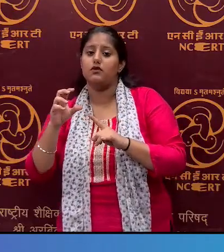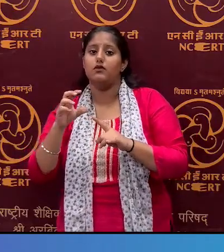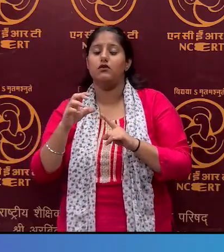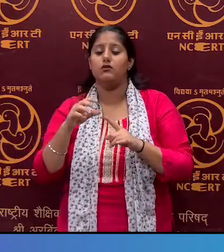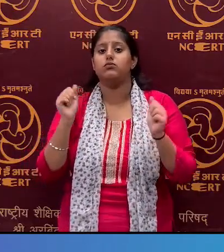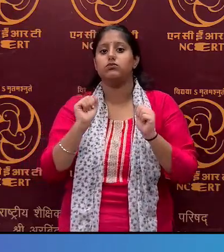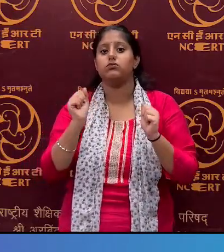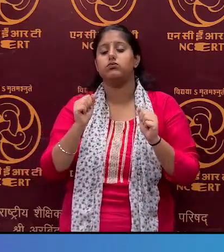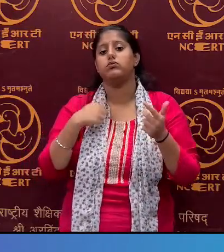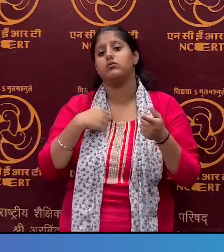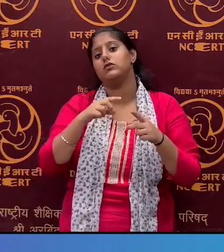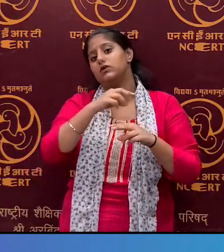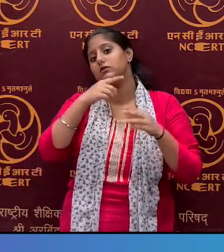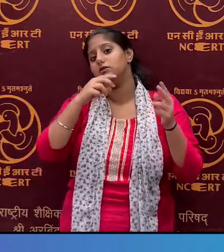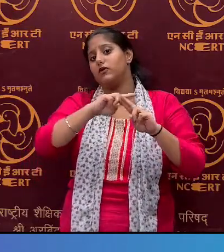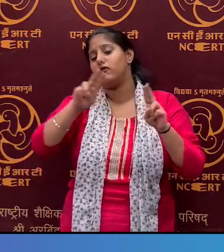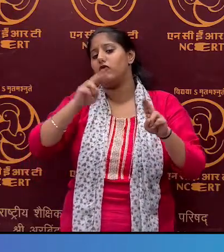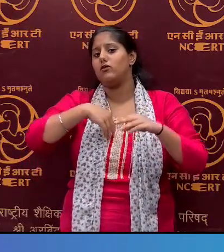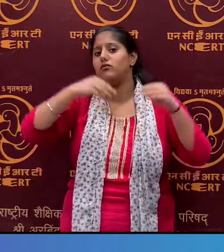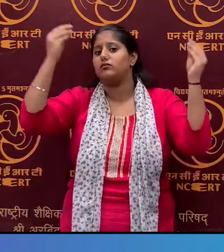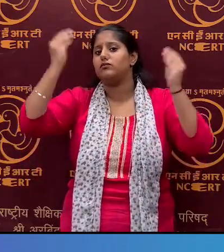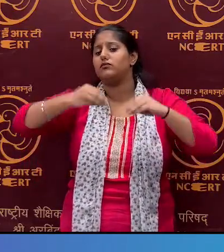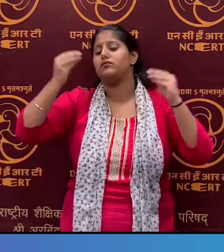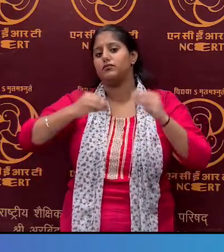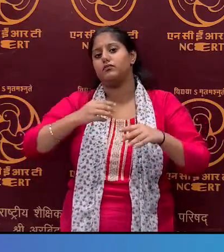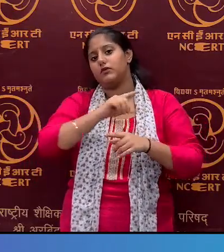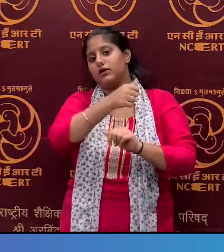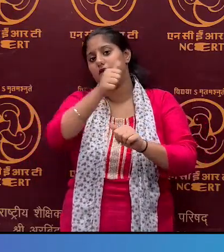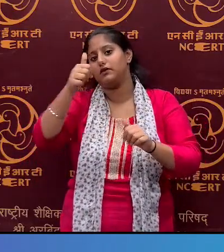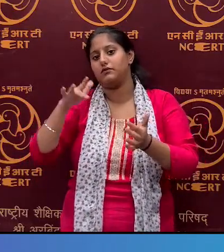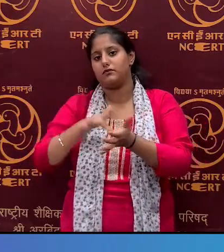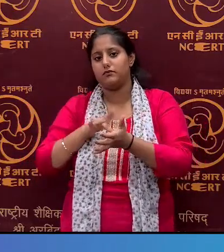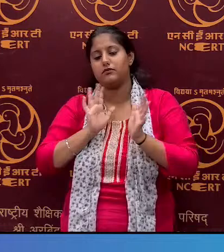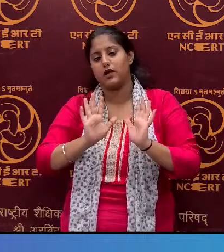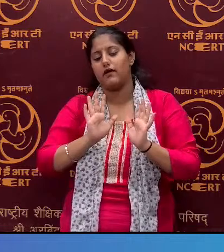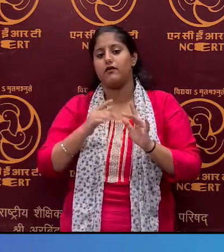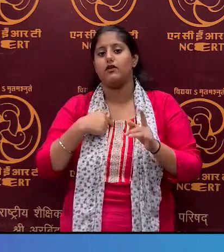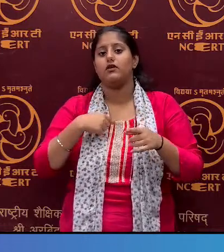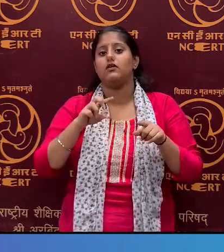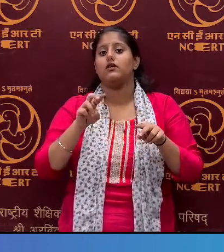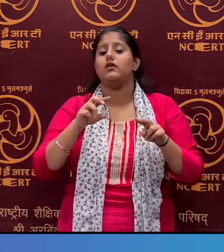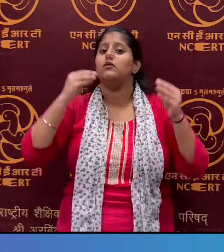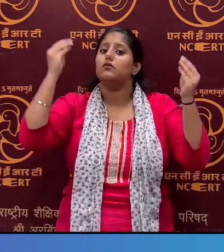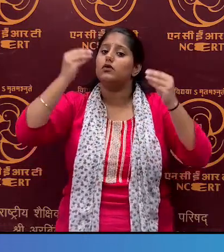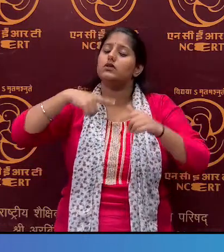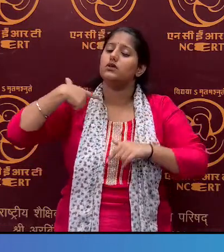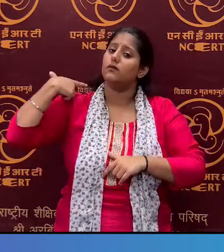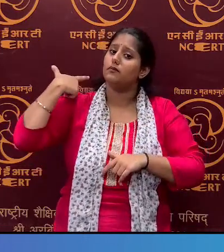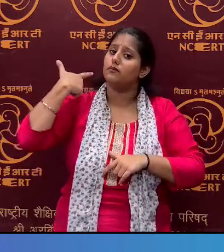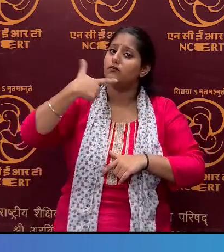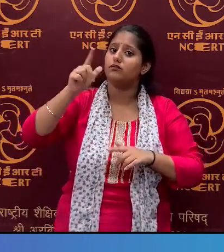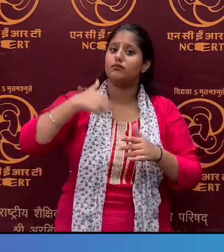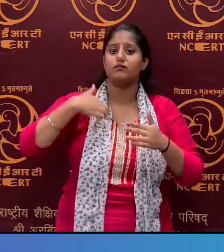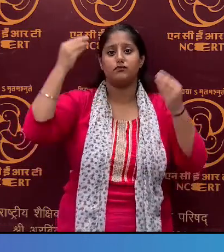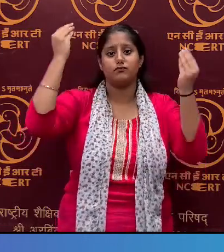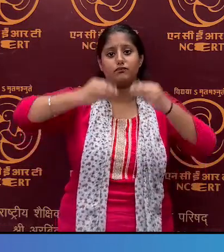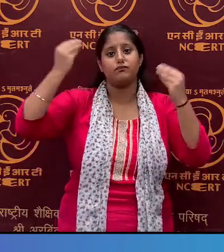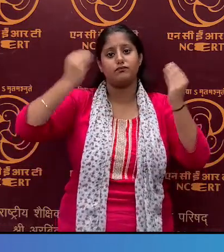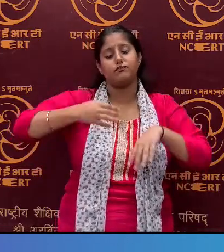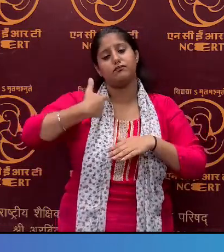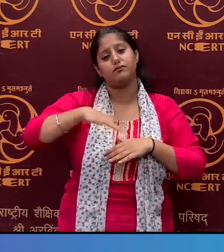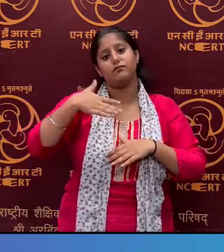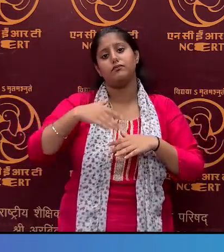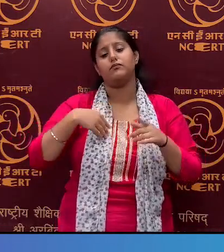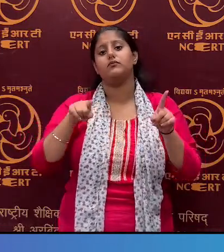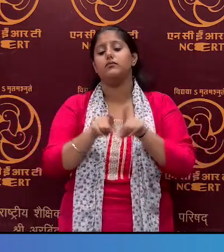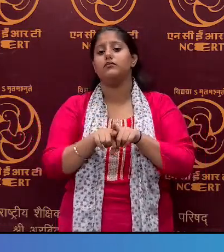we experience rainfall in one or other part. So, presence of monsoon is always there, presence of rainfall is always there.